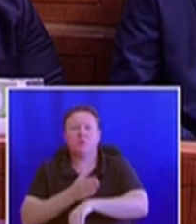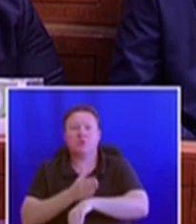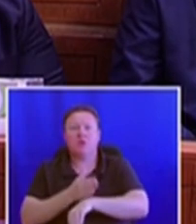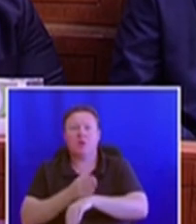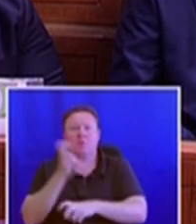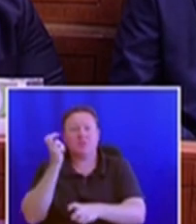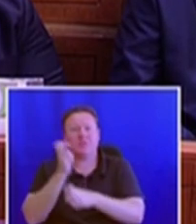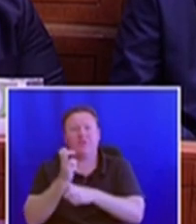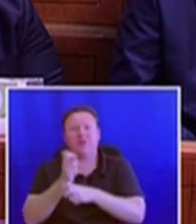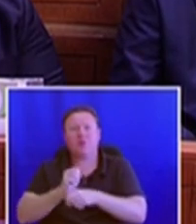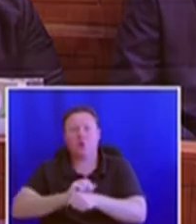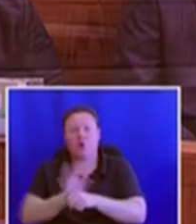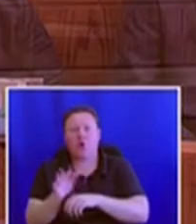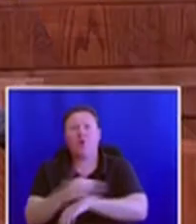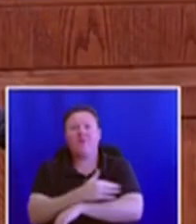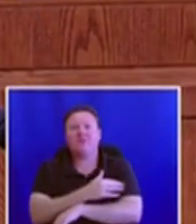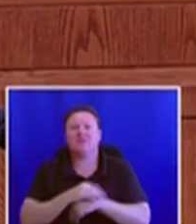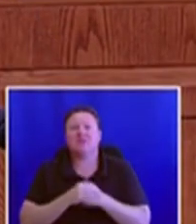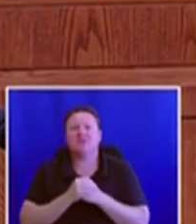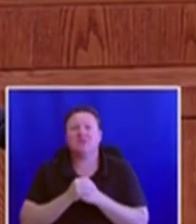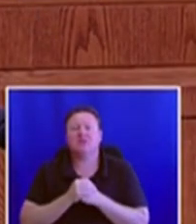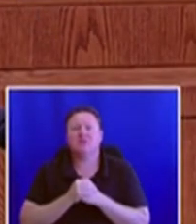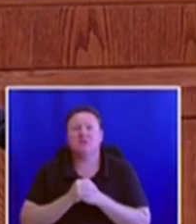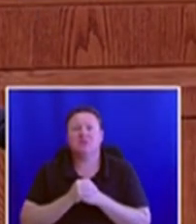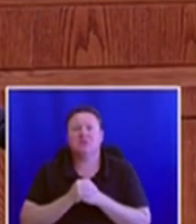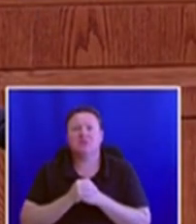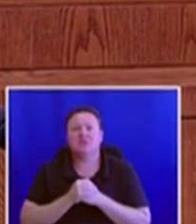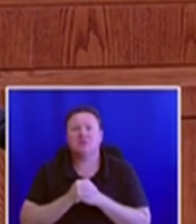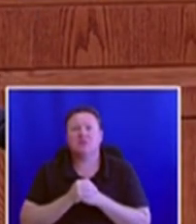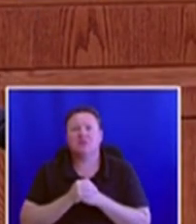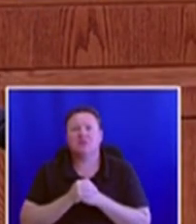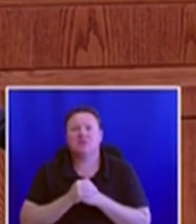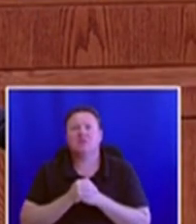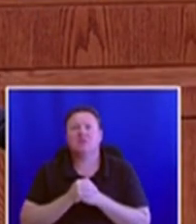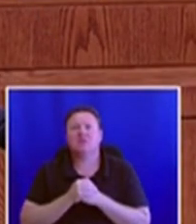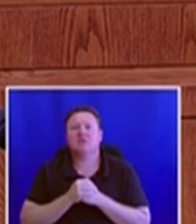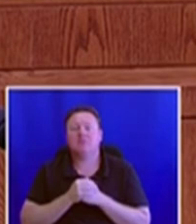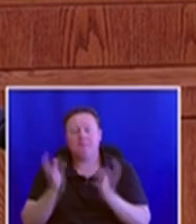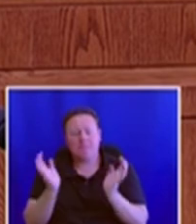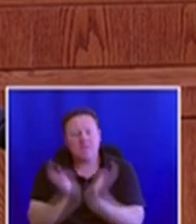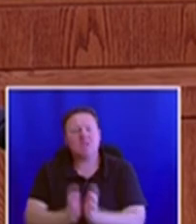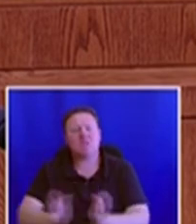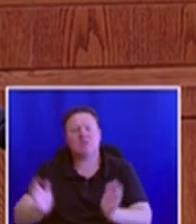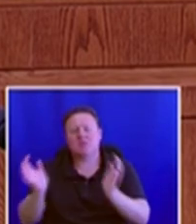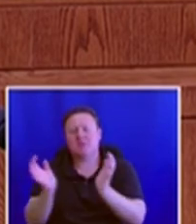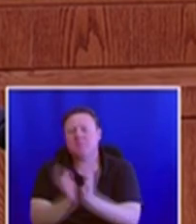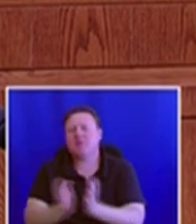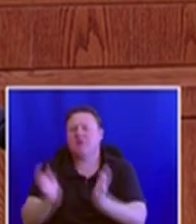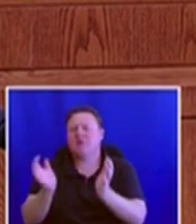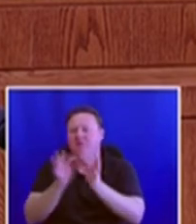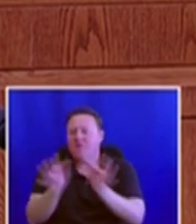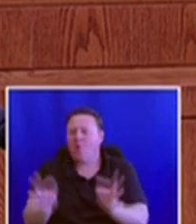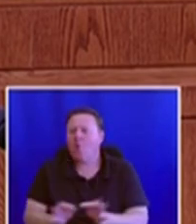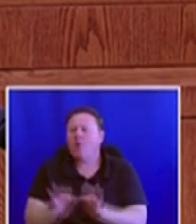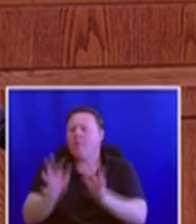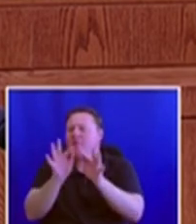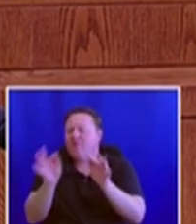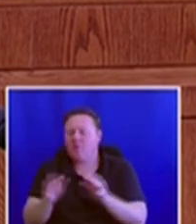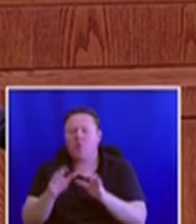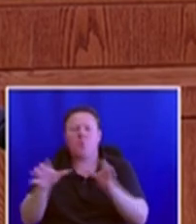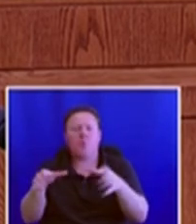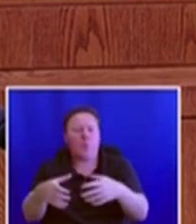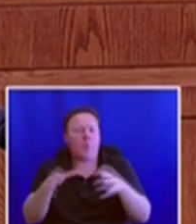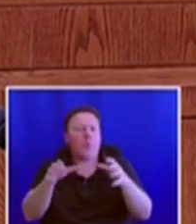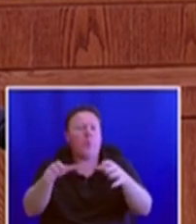COVID, as we convened forum after forum, meeting after meeting, and she was always